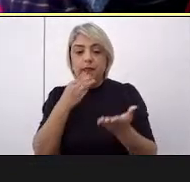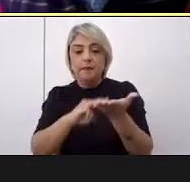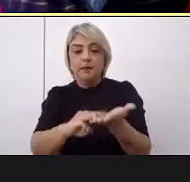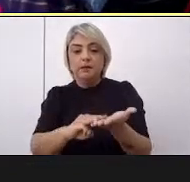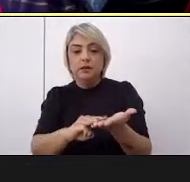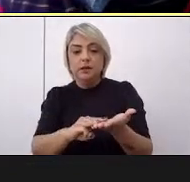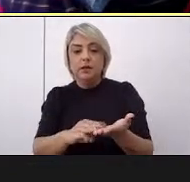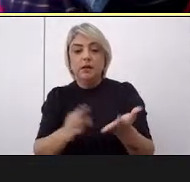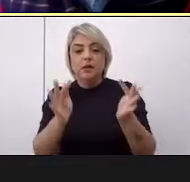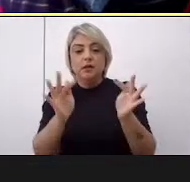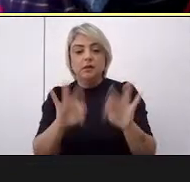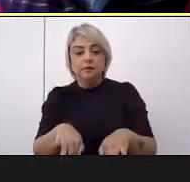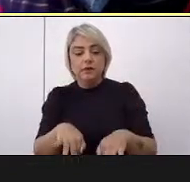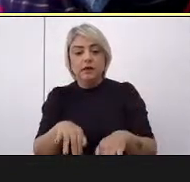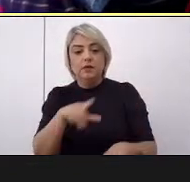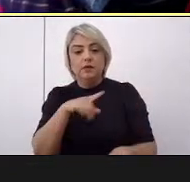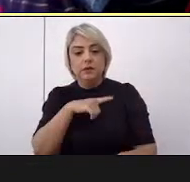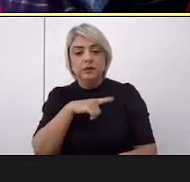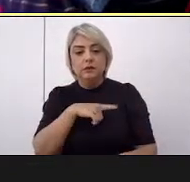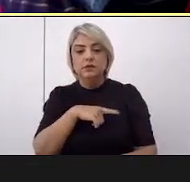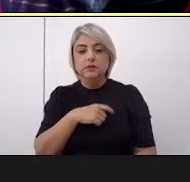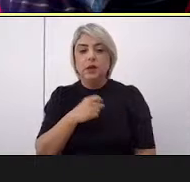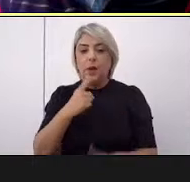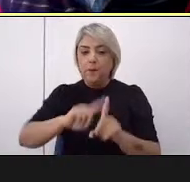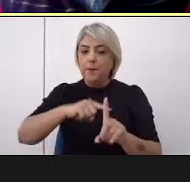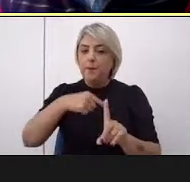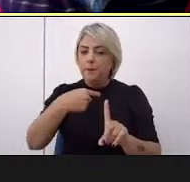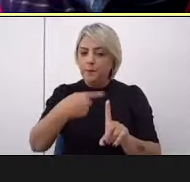It's mainly qualitative research.